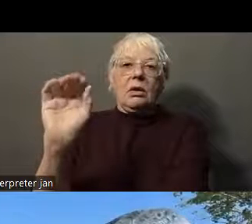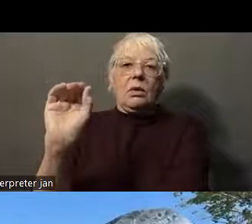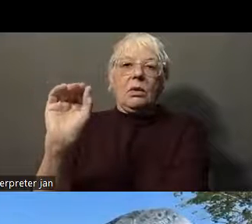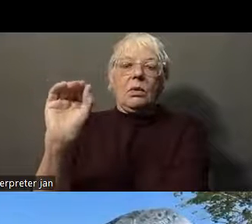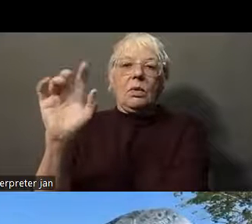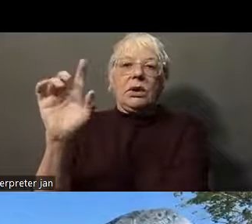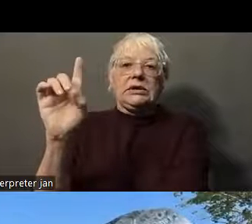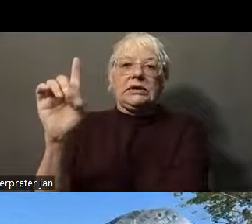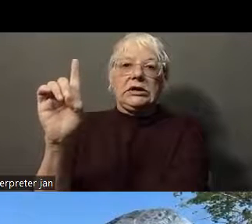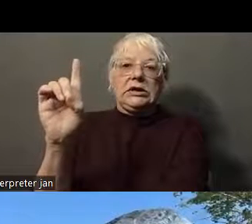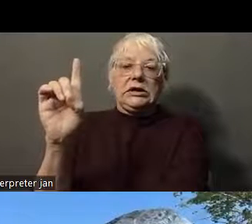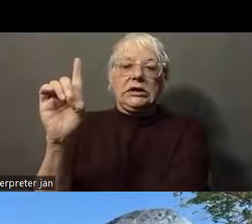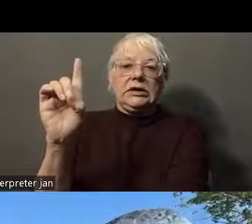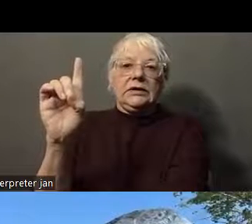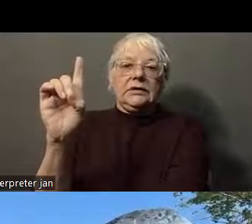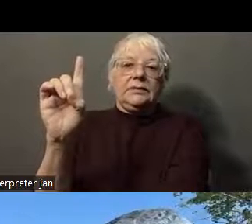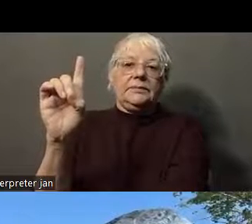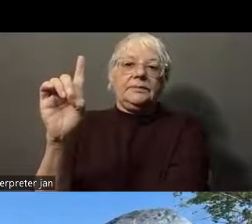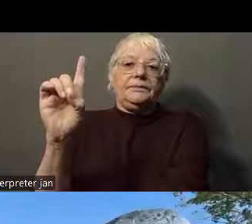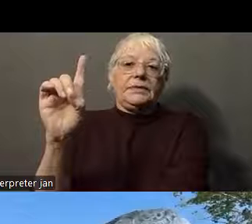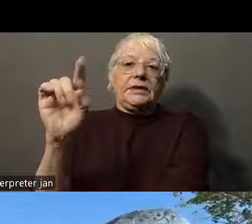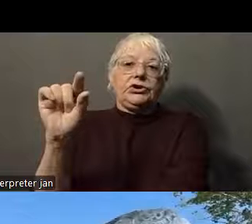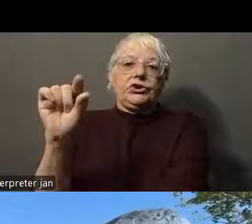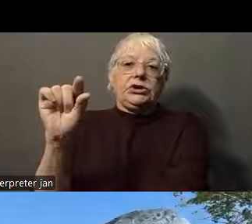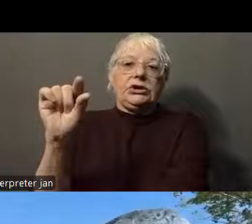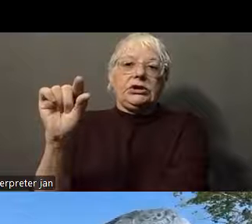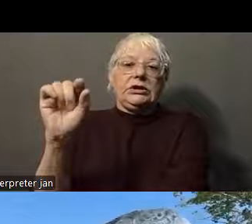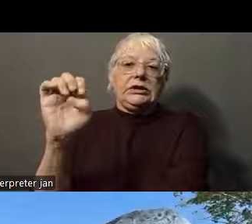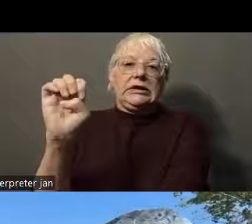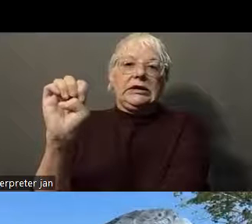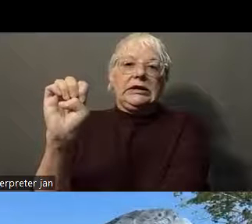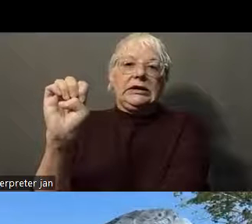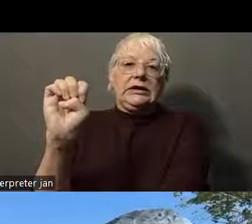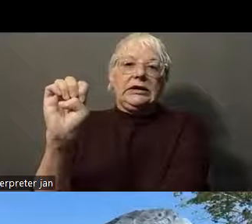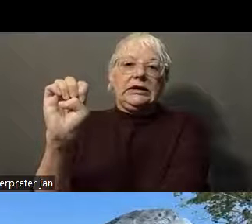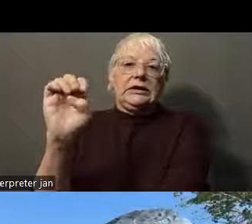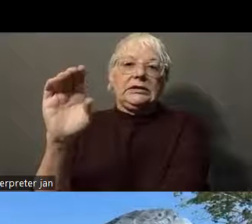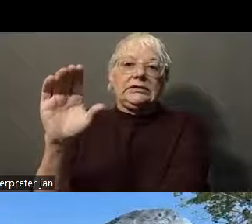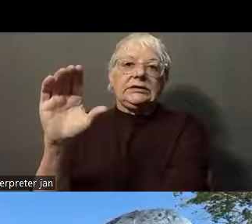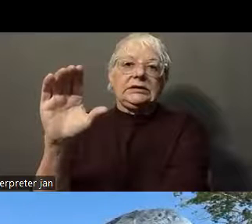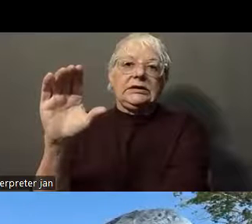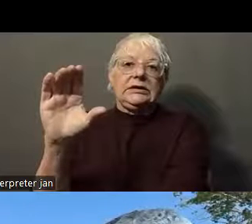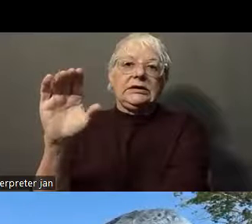HLOD as in dog, GECEN